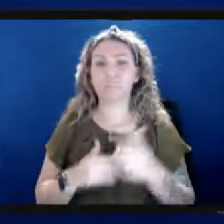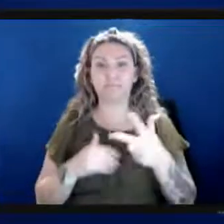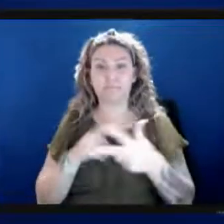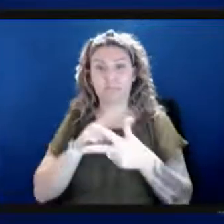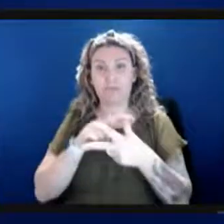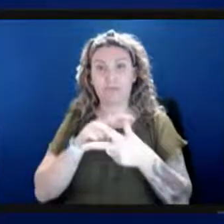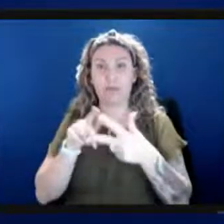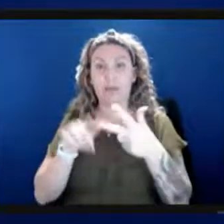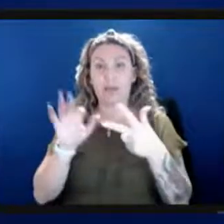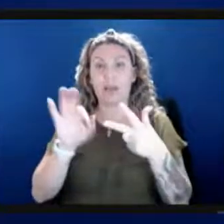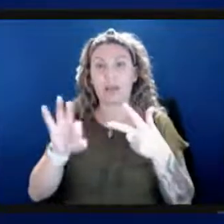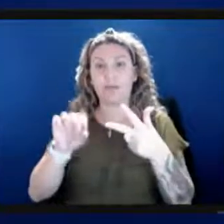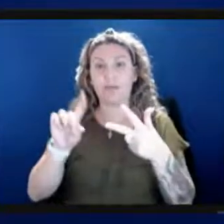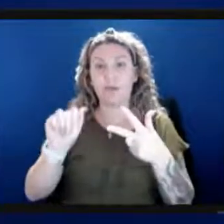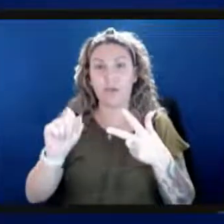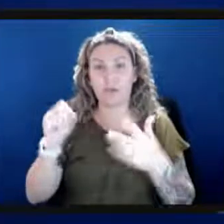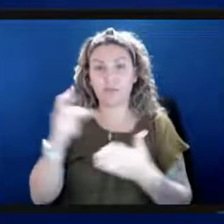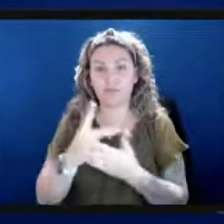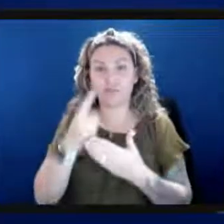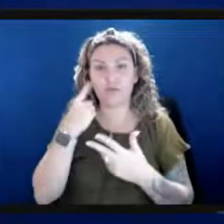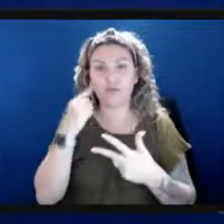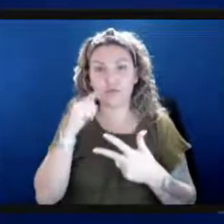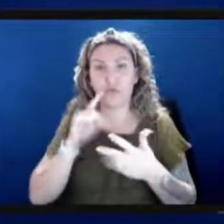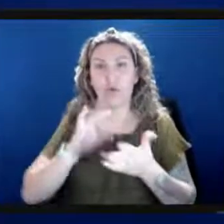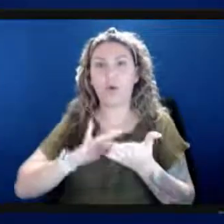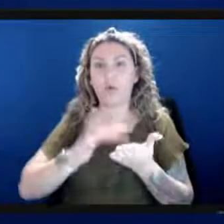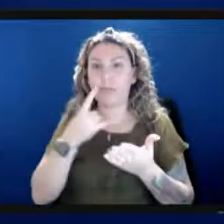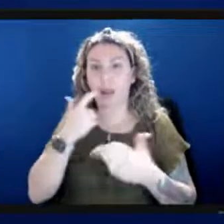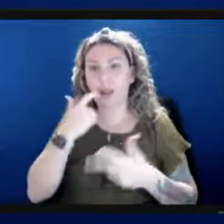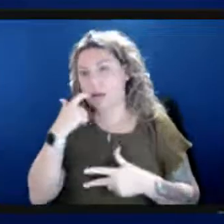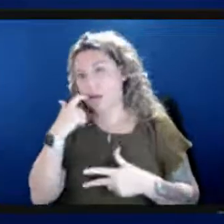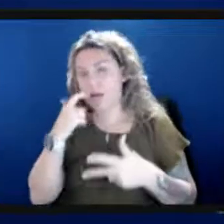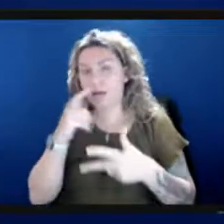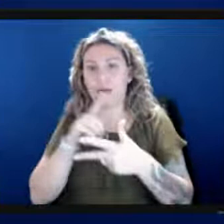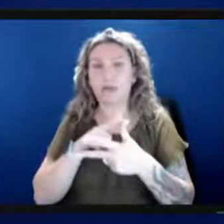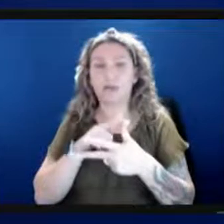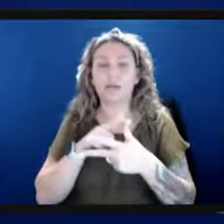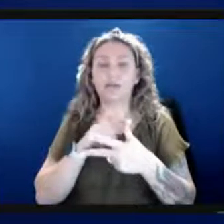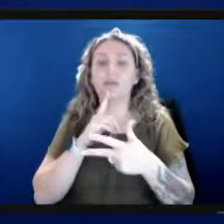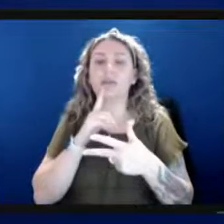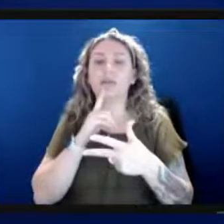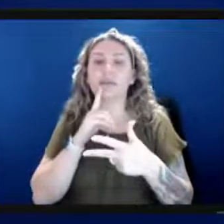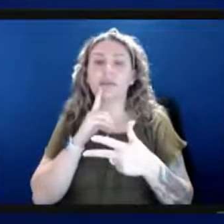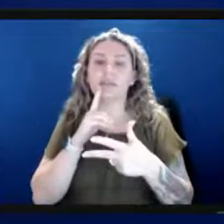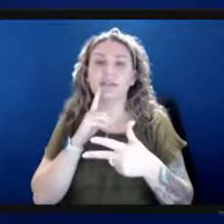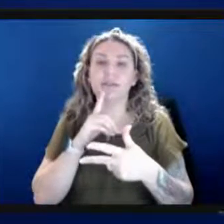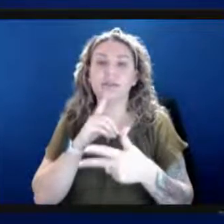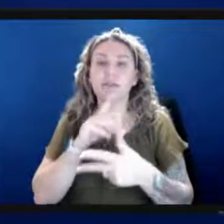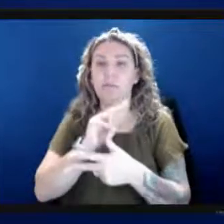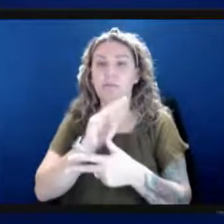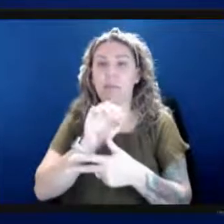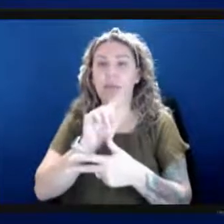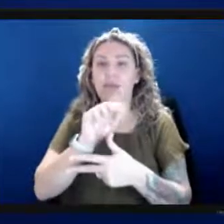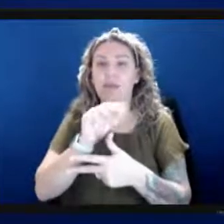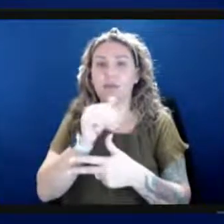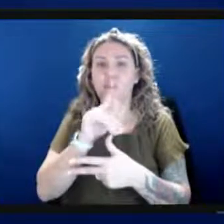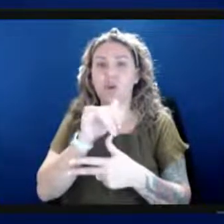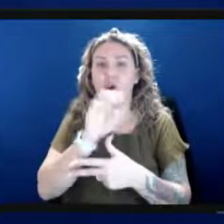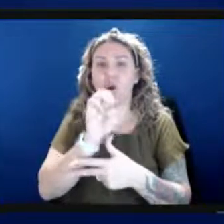FDA-approved medications for opioid addiction. One of them is the gold standard treatment, which is called methadone. It has been out